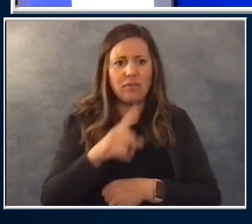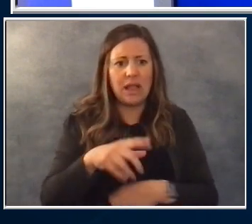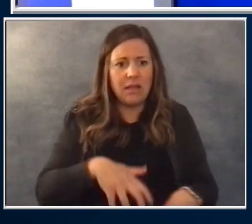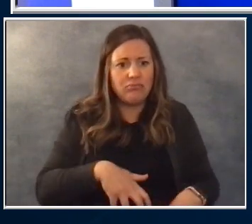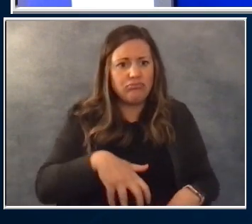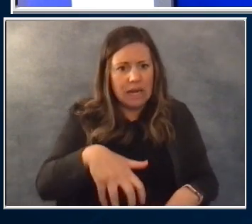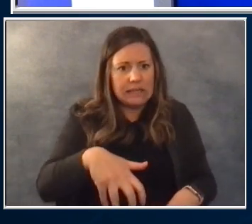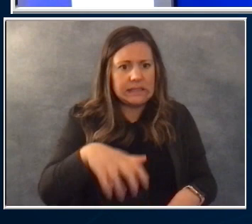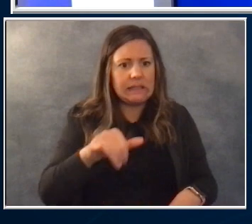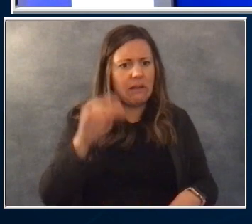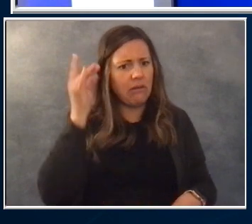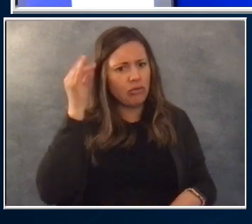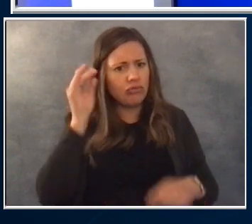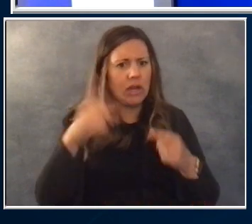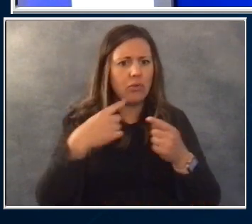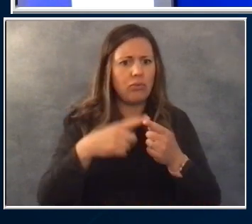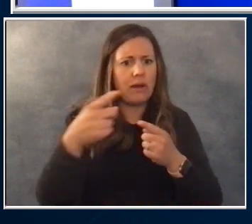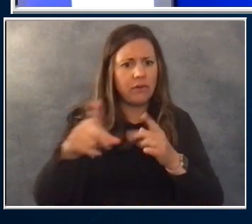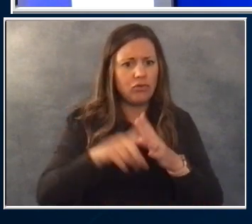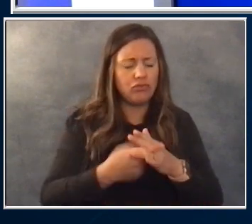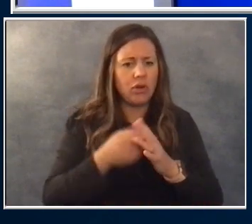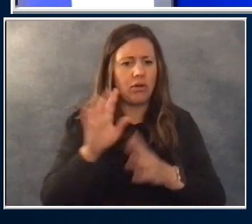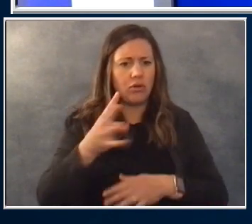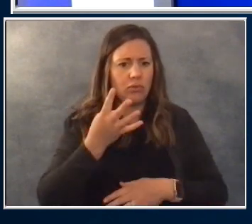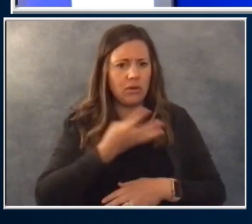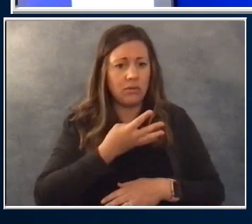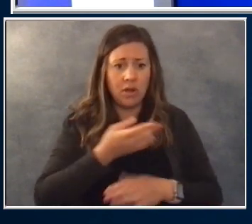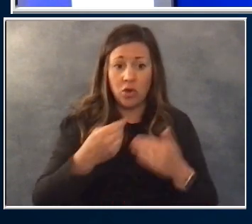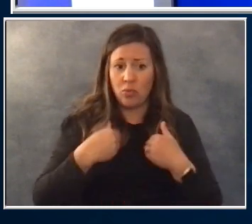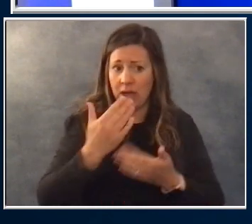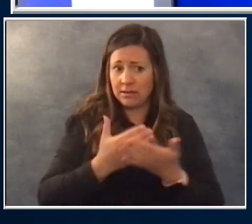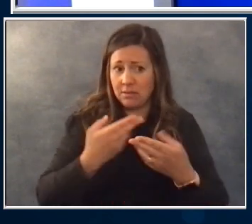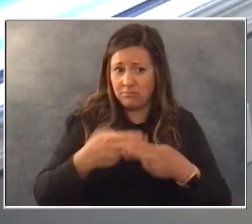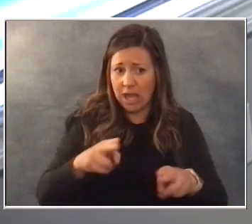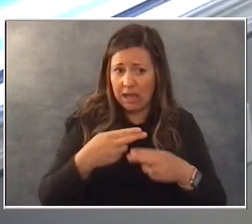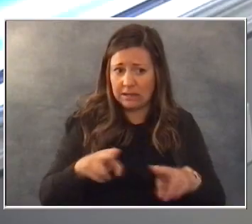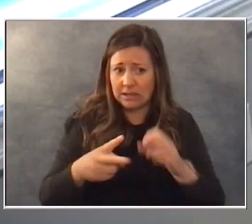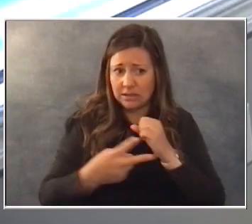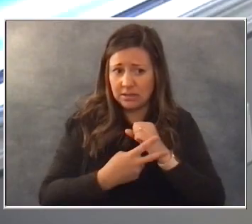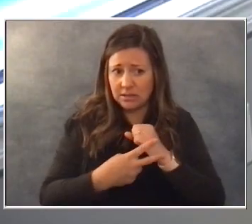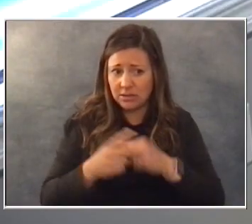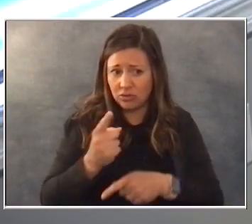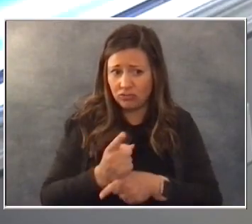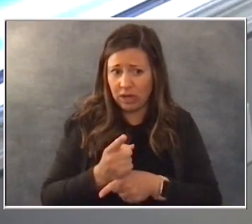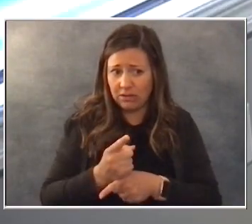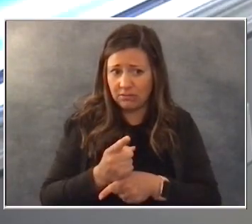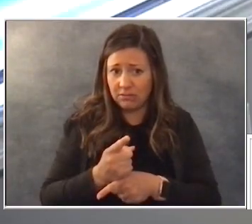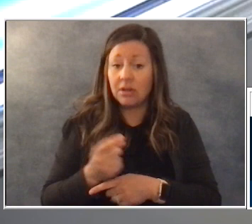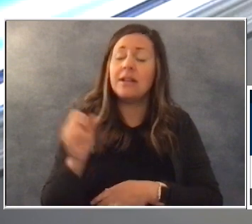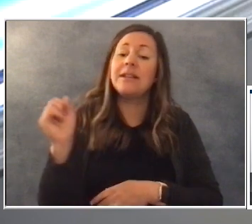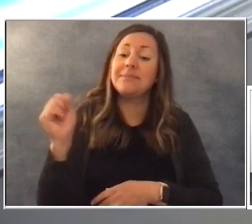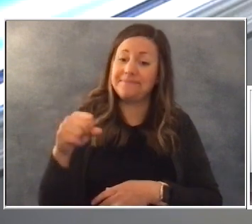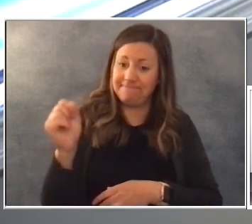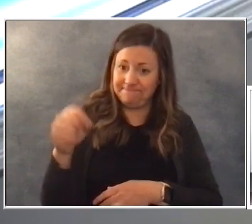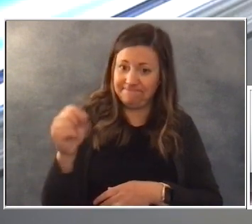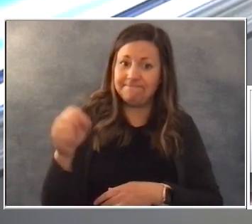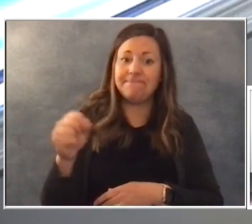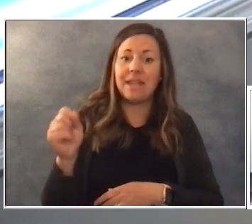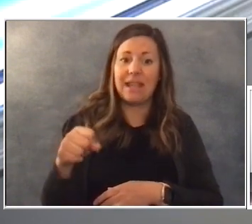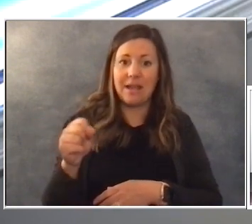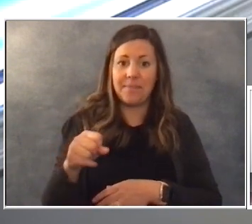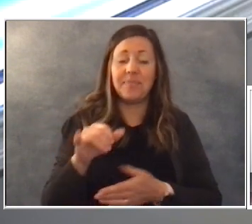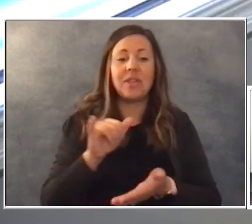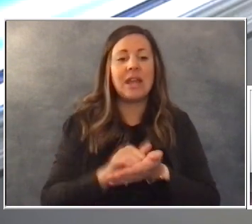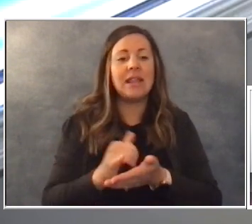your treatment. I understand you had some eggs preserved. Is that correct? Yeah. So that was